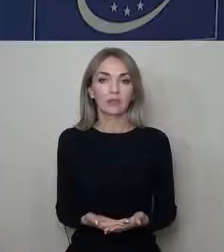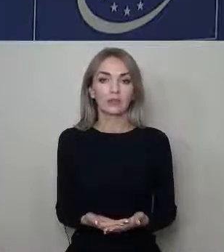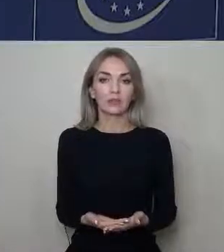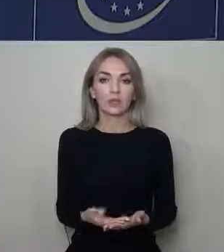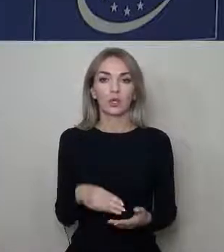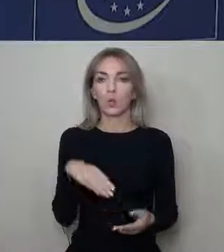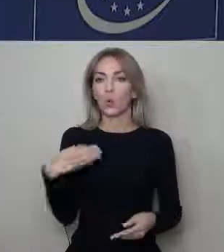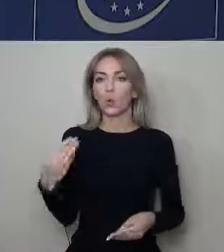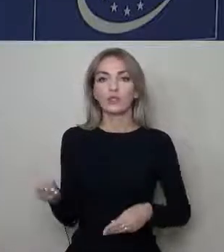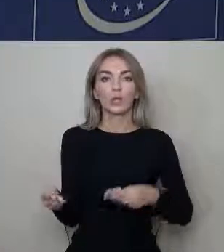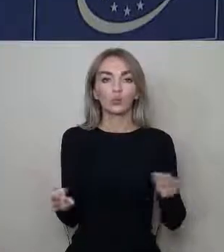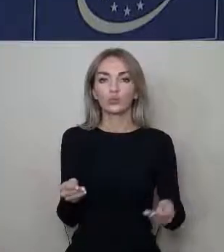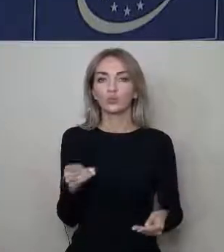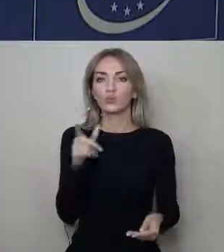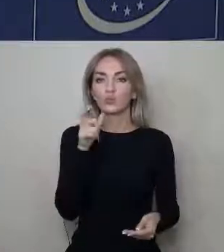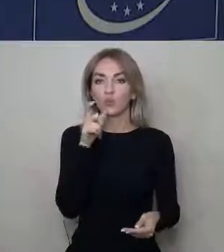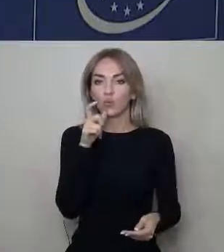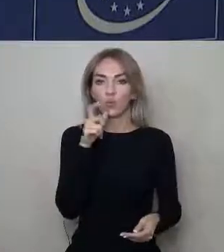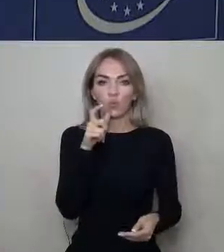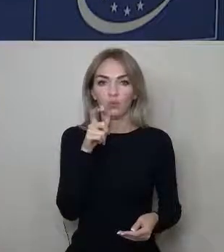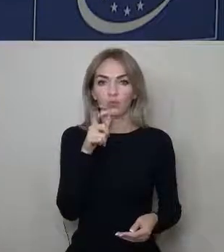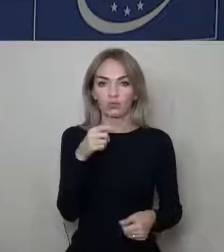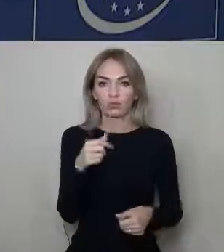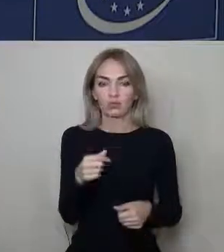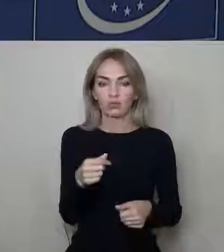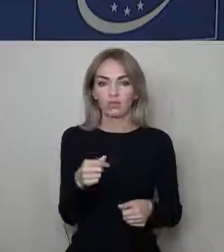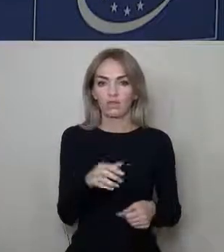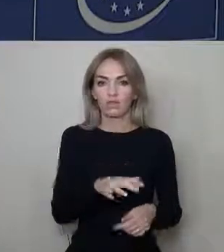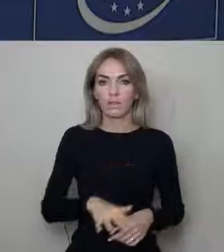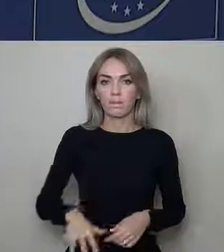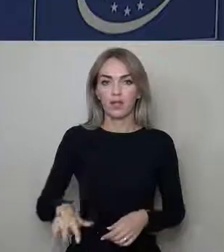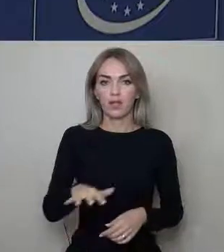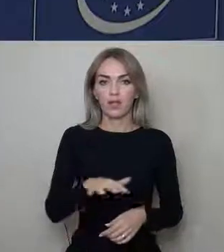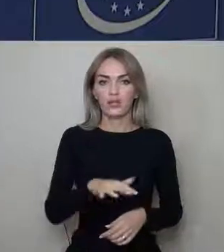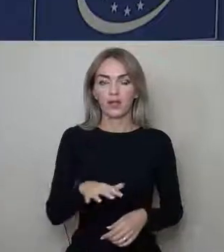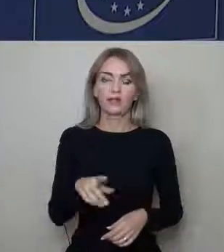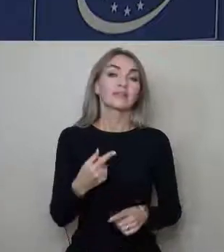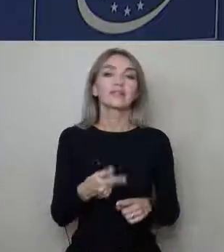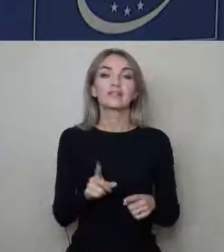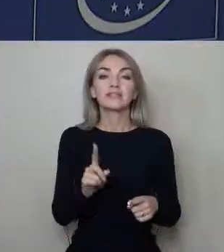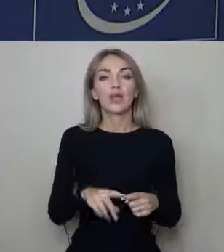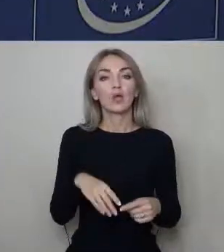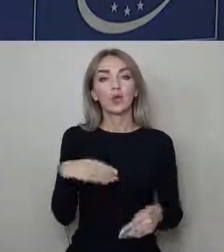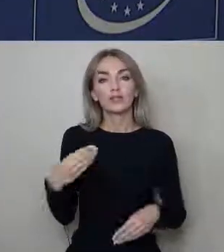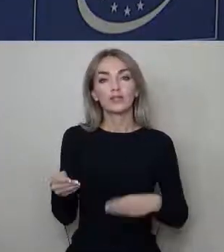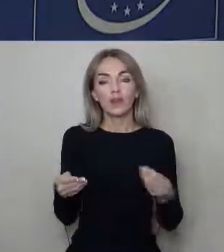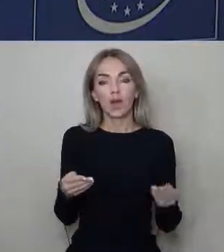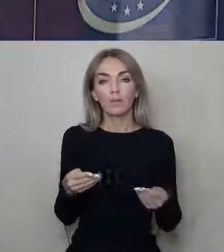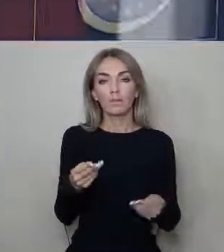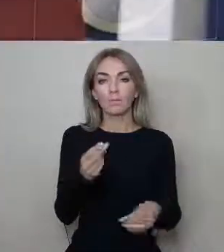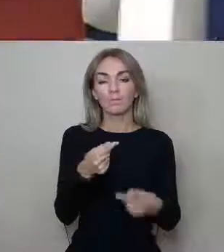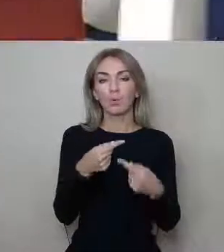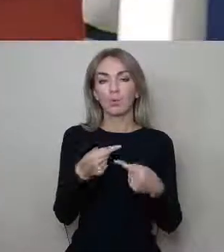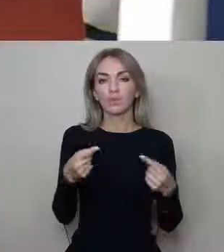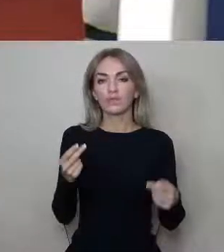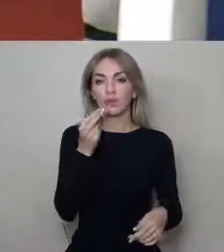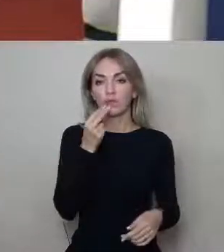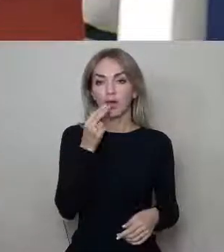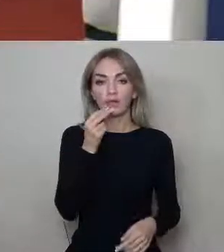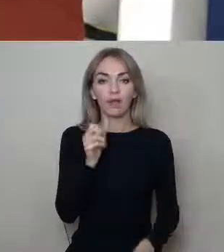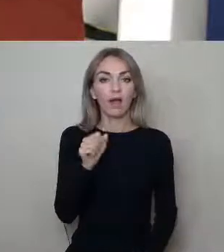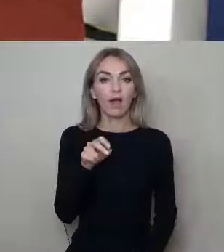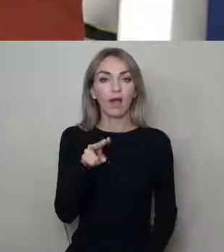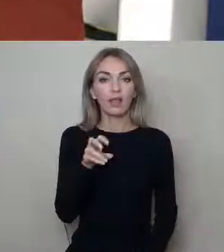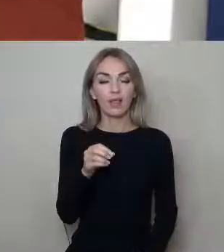to hand out sugar for they have been doing that for years. That's